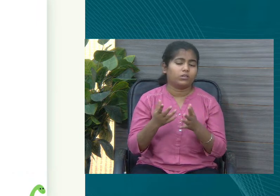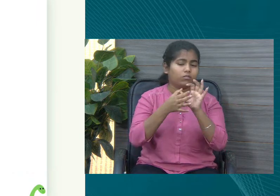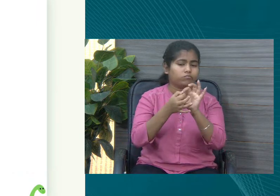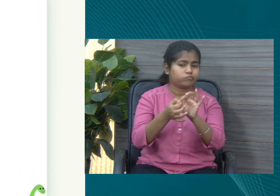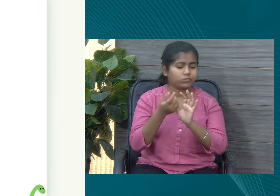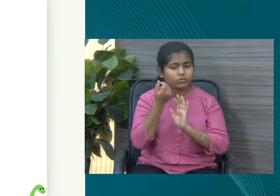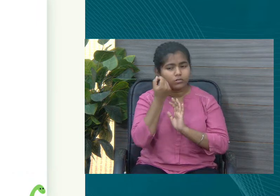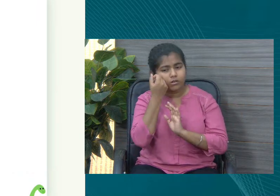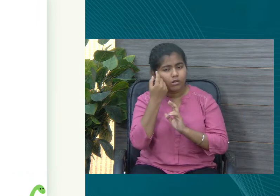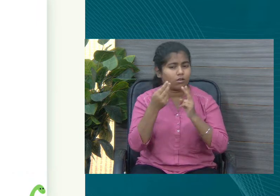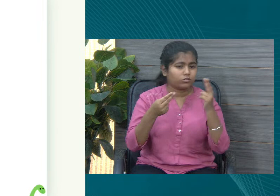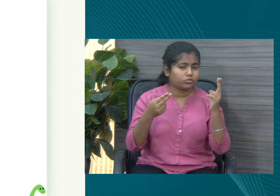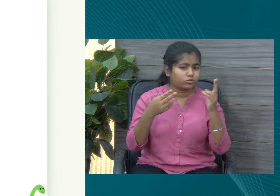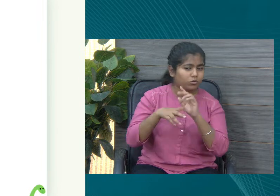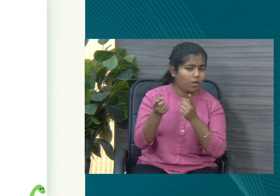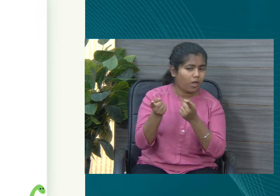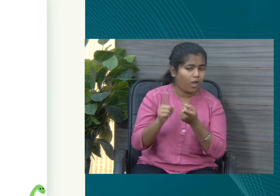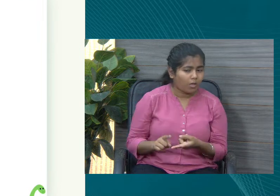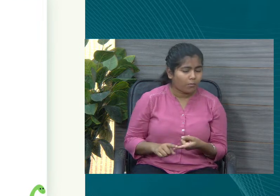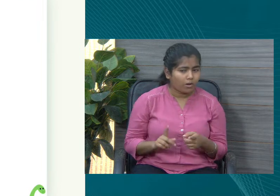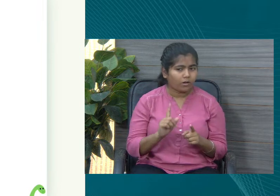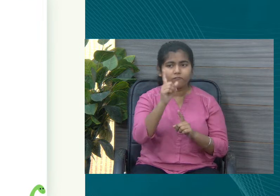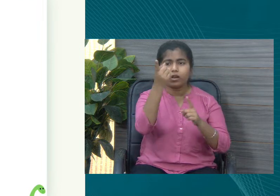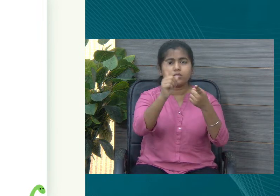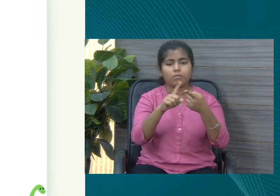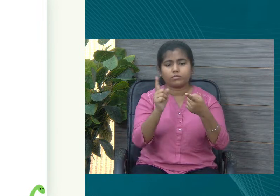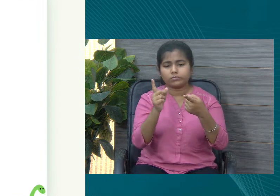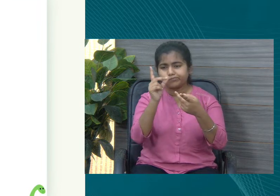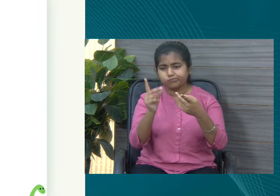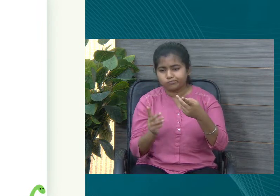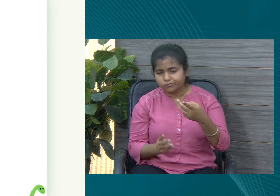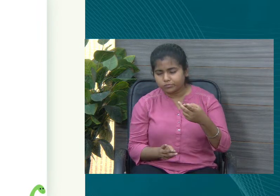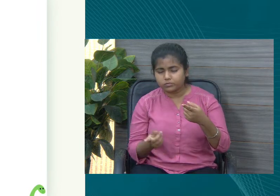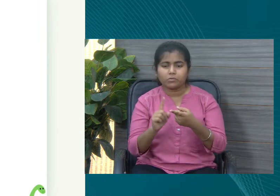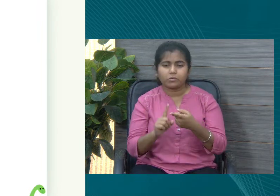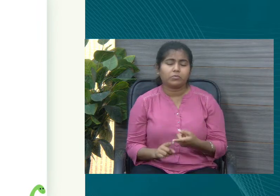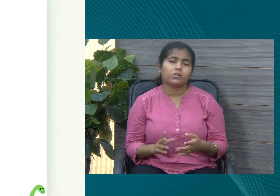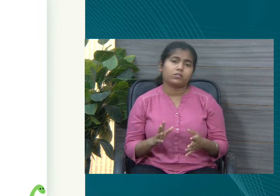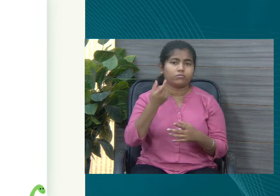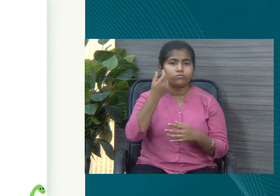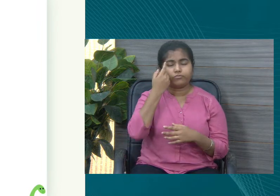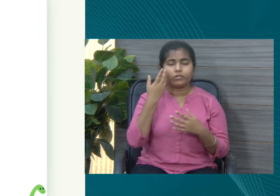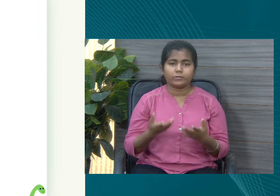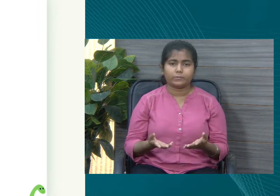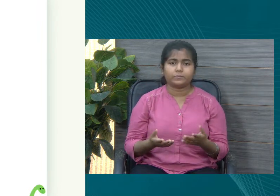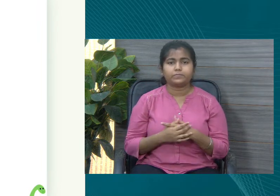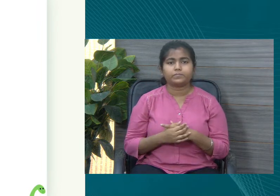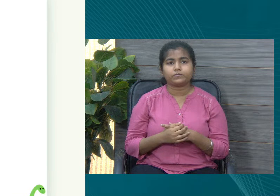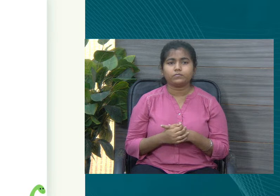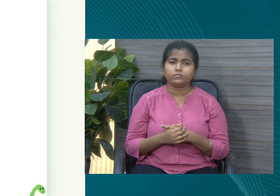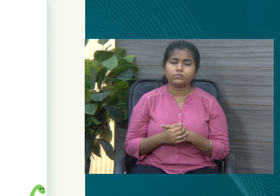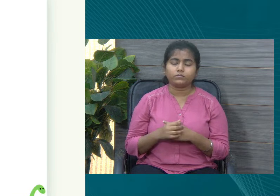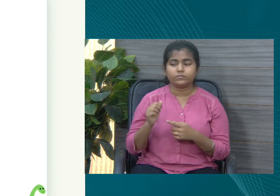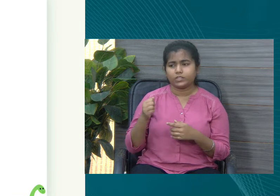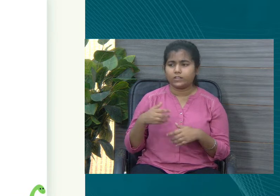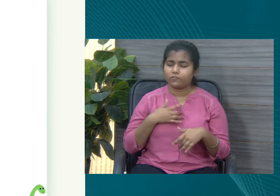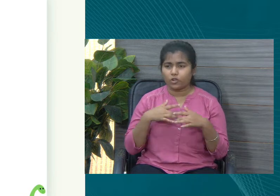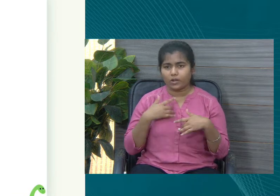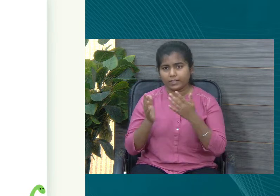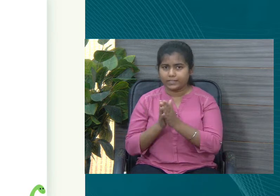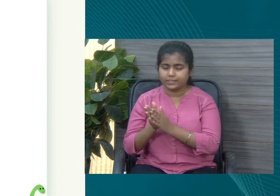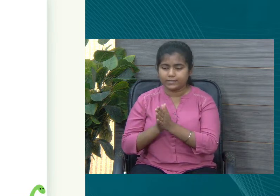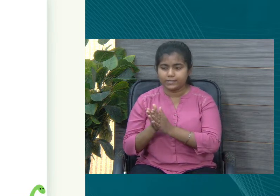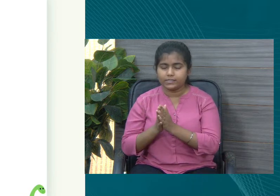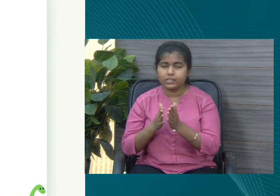really understand that what happens first and what happened after that. Exactly, it was quite interesting story. So let's come